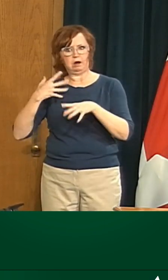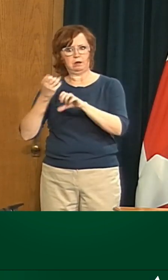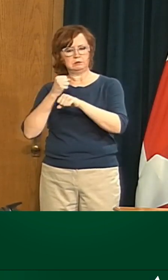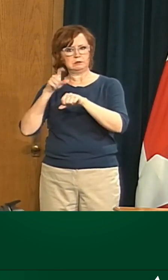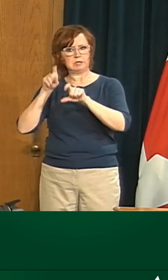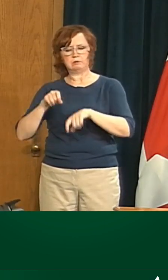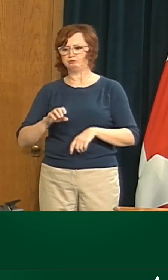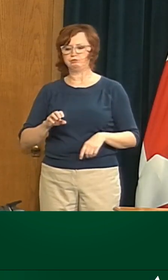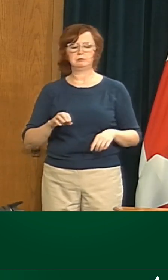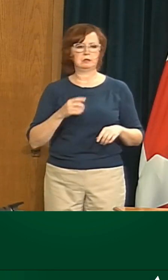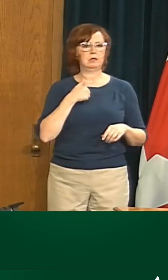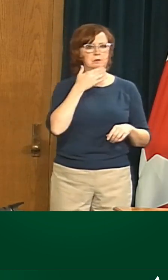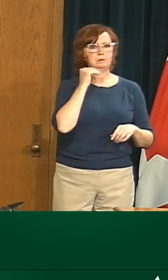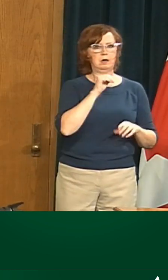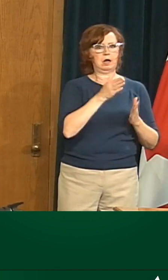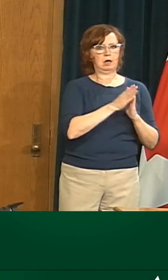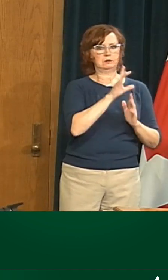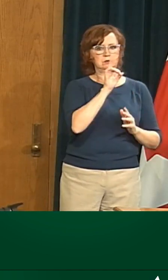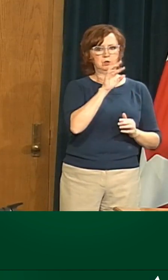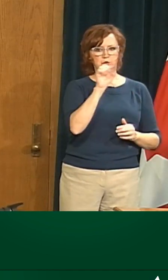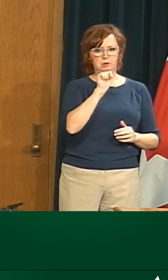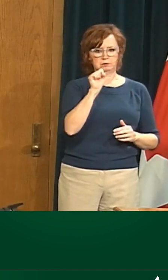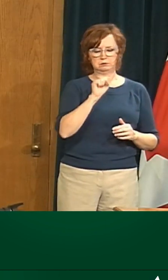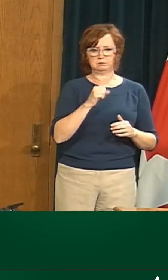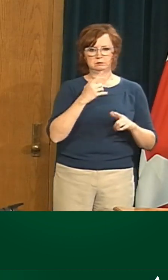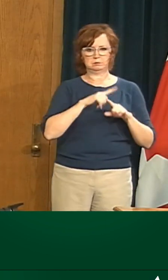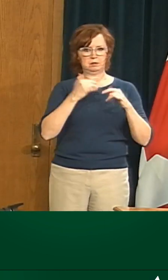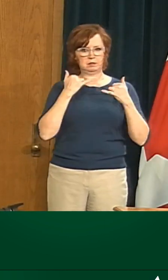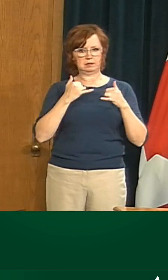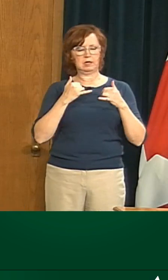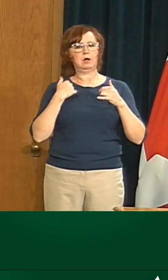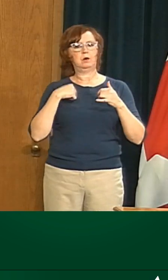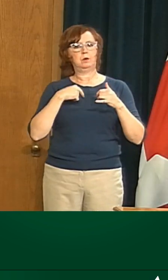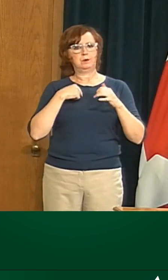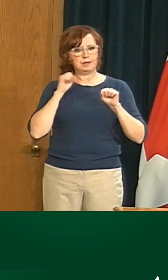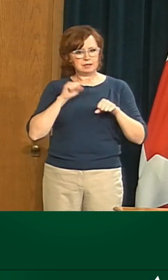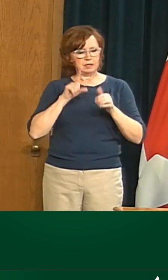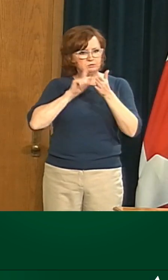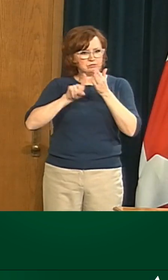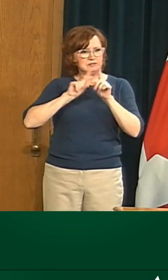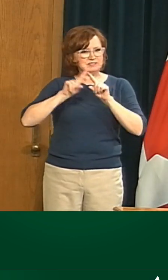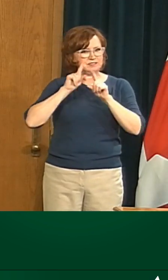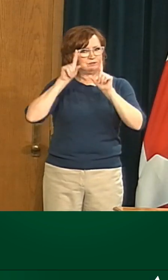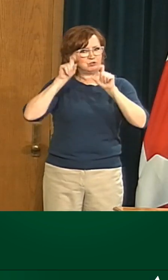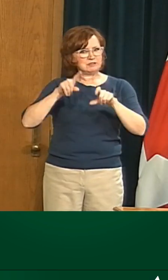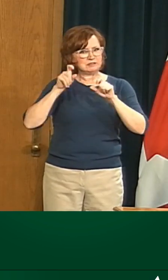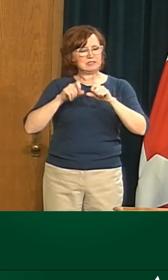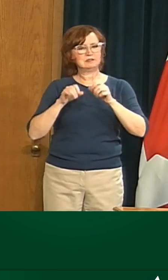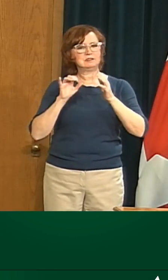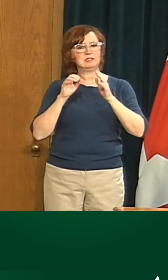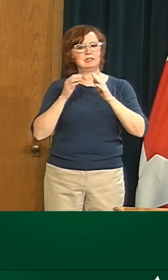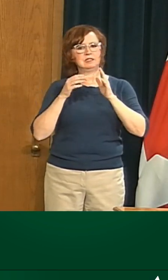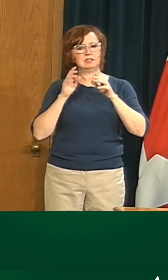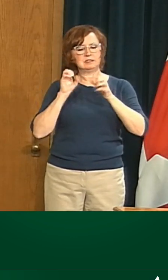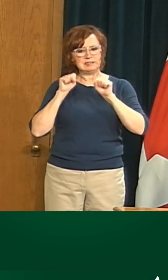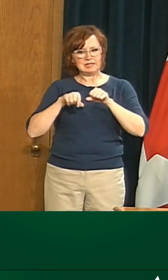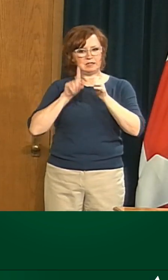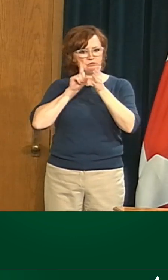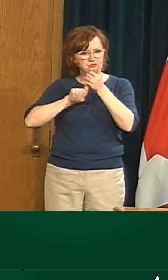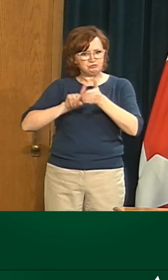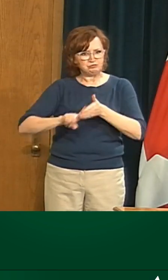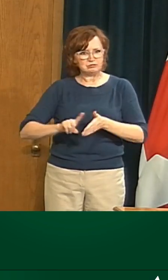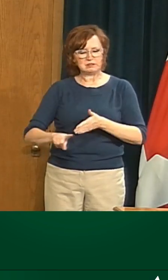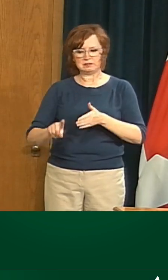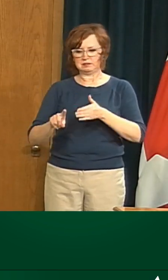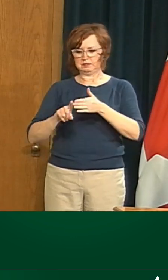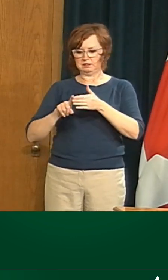to testing capability that may be able to test antibodies, for example, we may look at a little bit of different testing parameters that Dr. Shahab